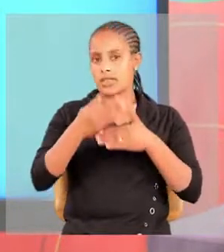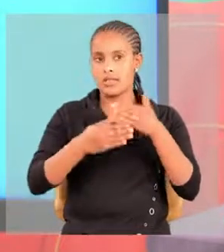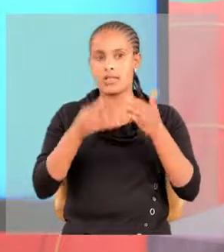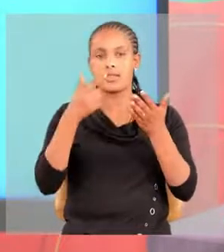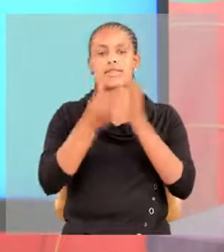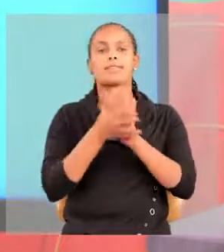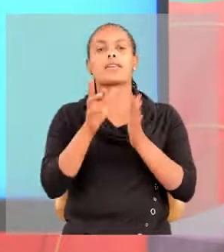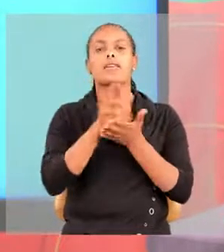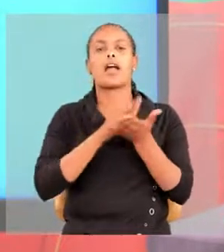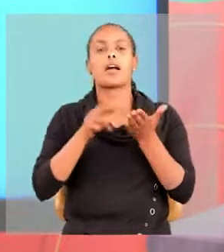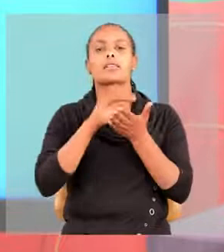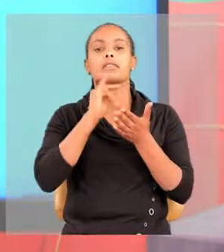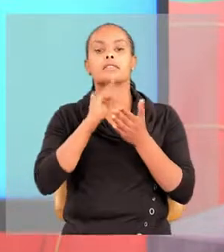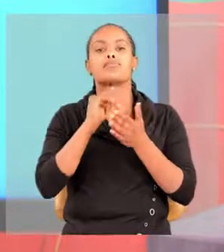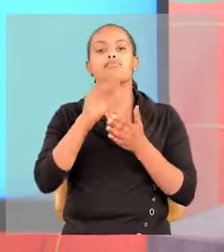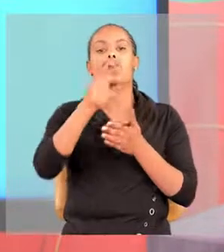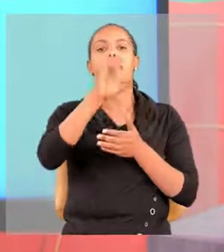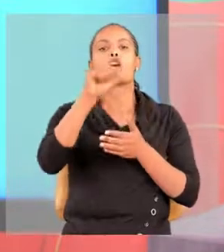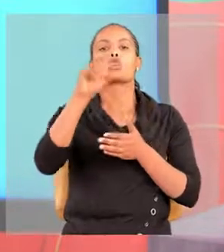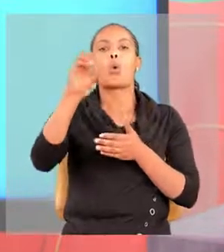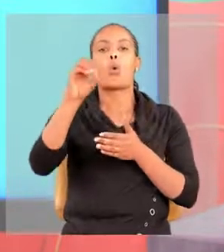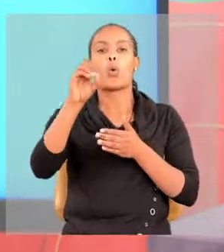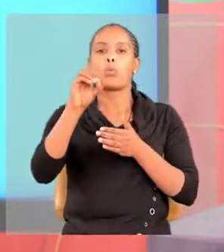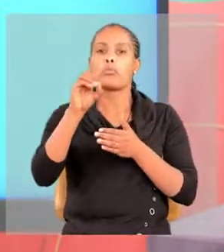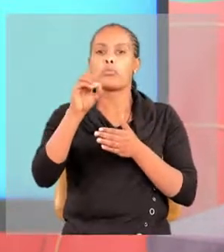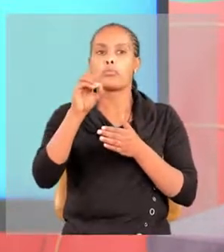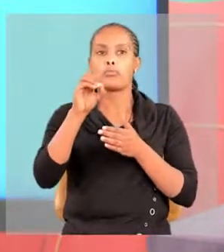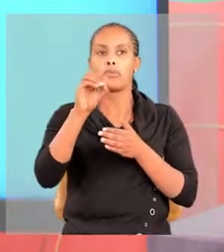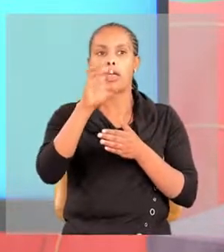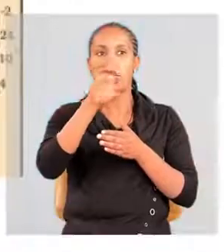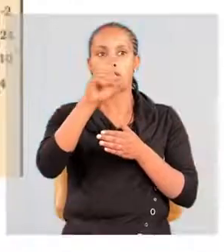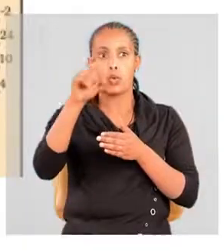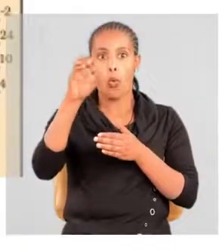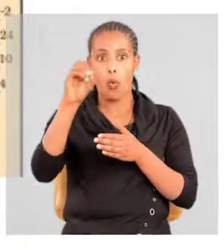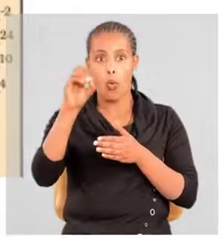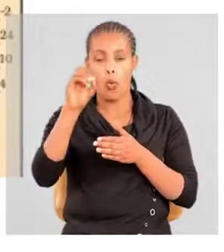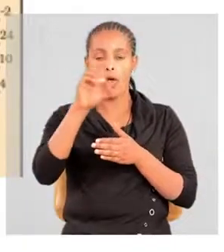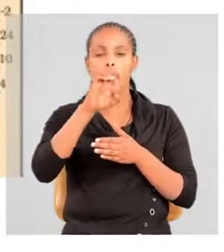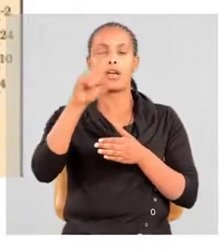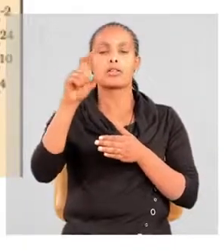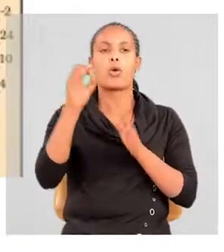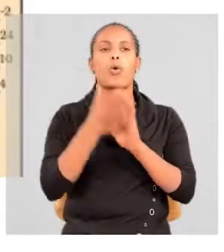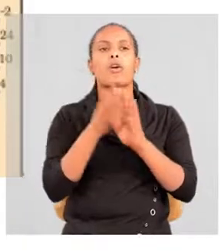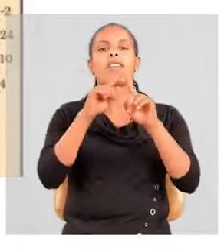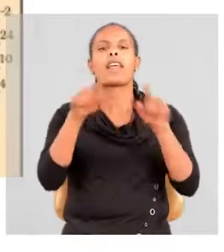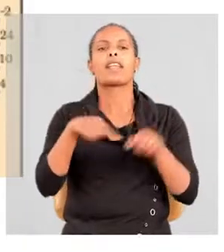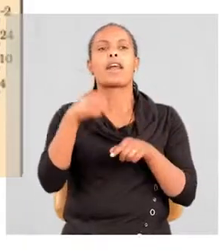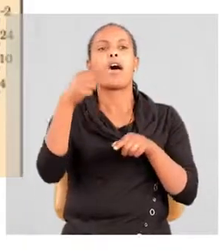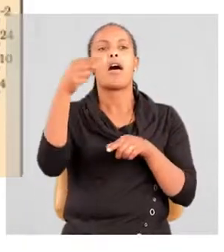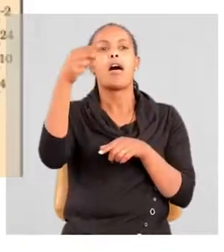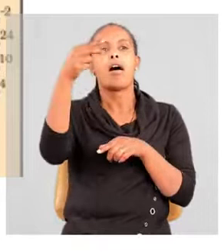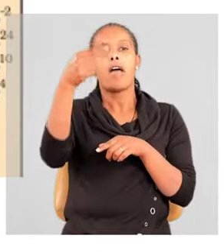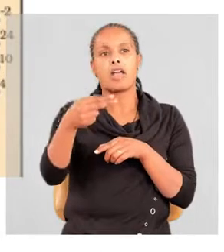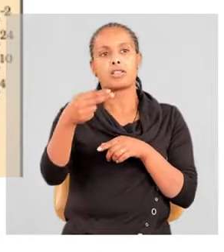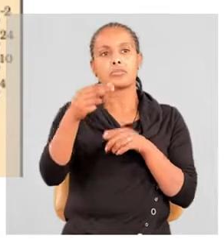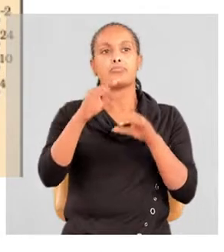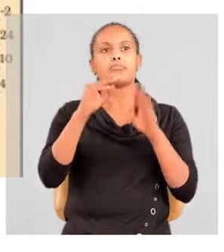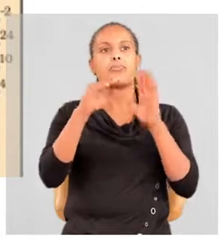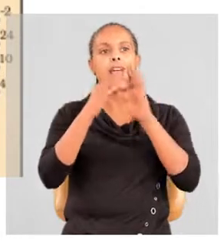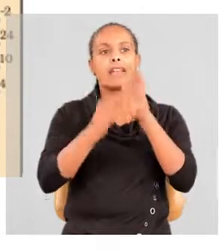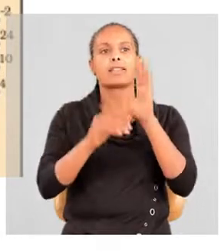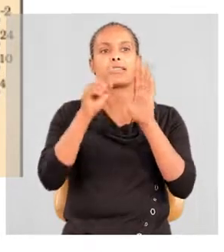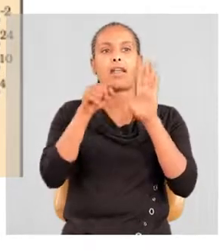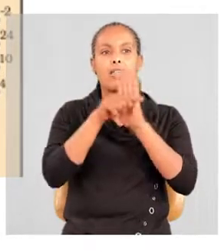This reaction is exothermic. Delta H for this reaction, delta H is minus